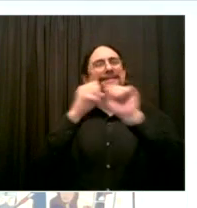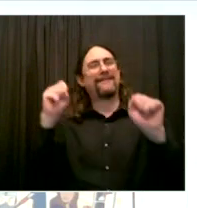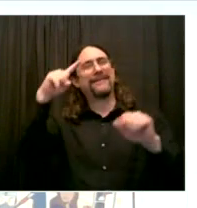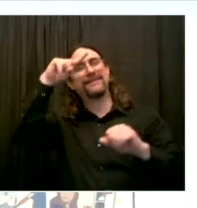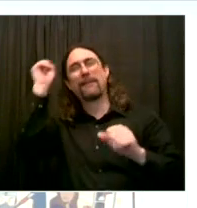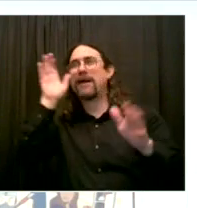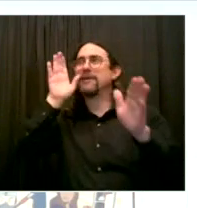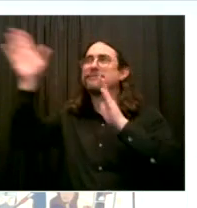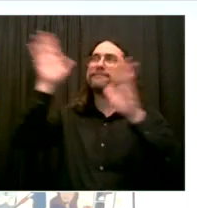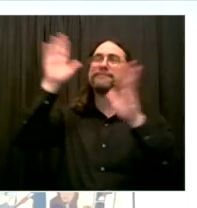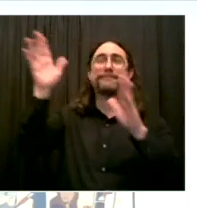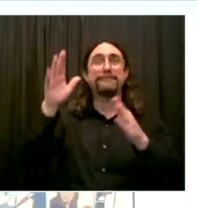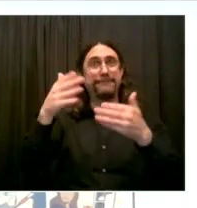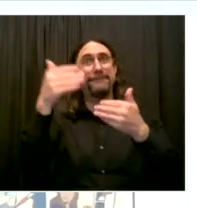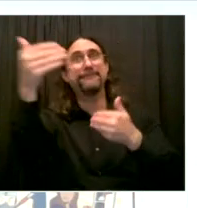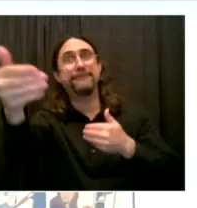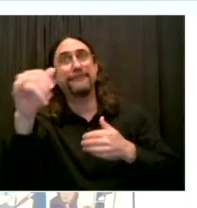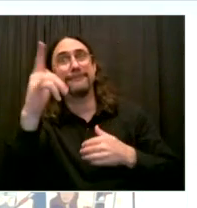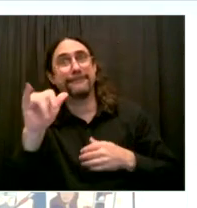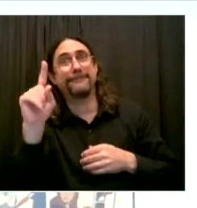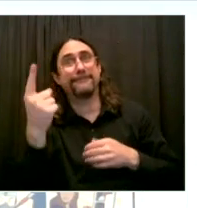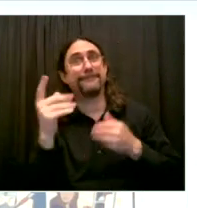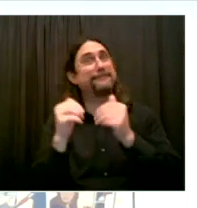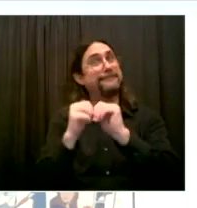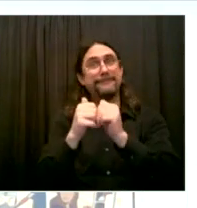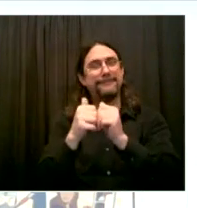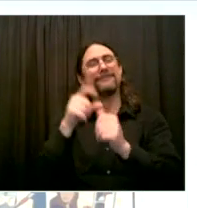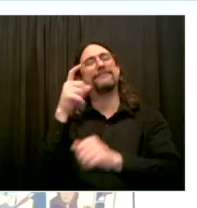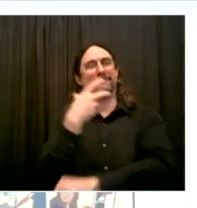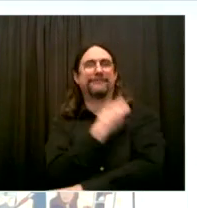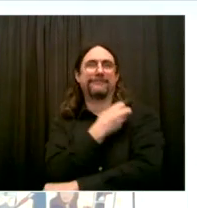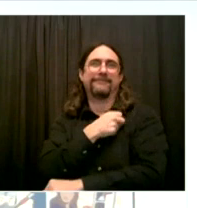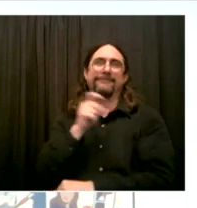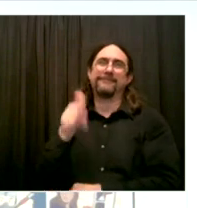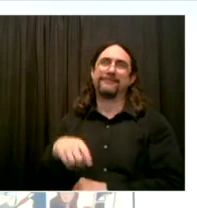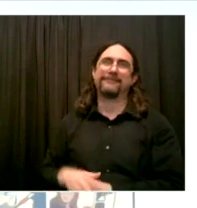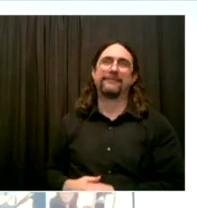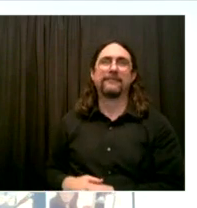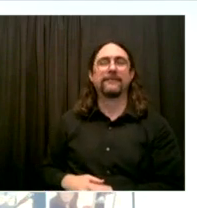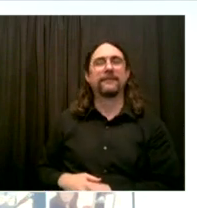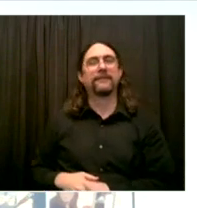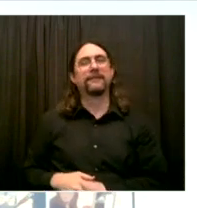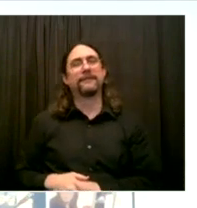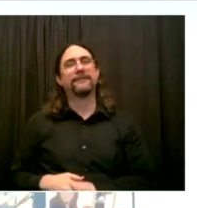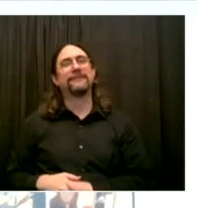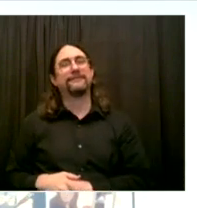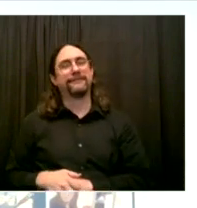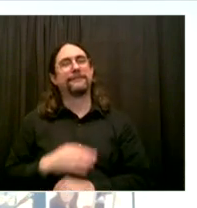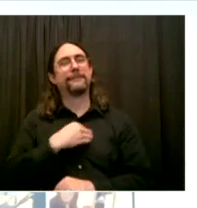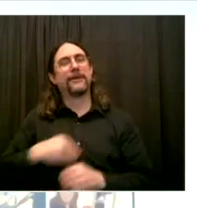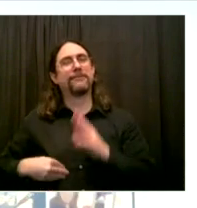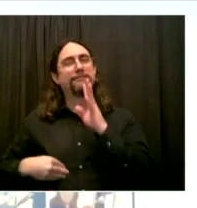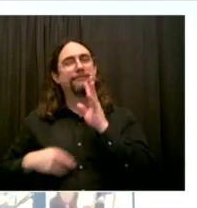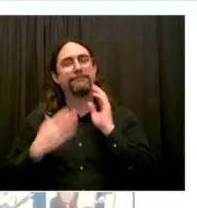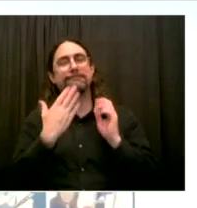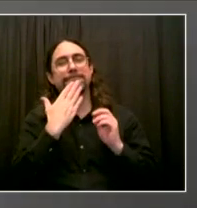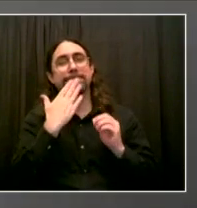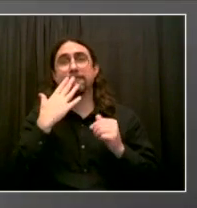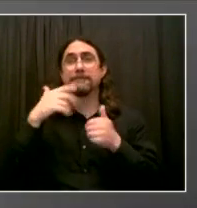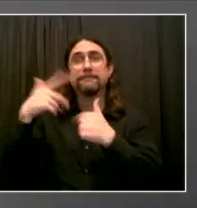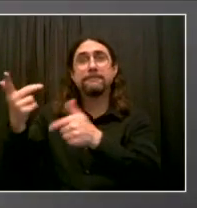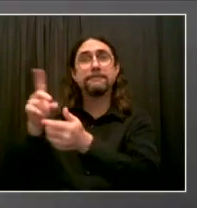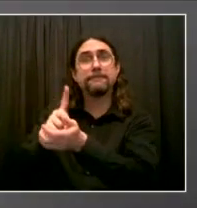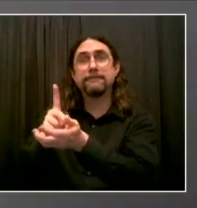term. Thank you. Dr. Katz, you want to add? Yeah, I would just like to add, sir, that if we don't have